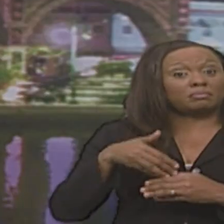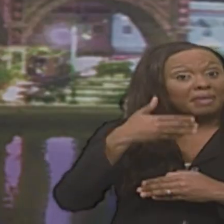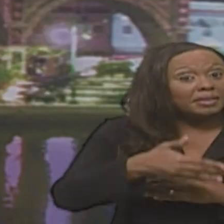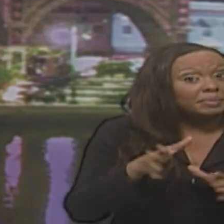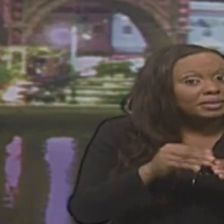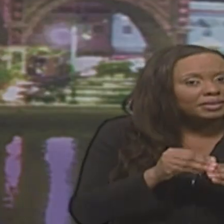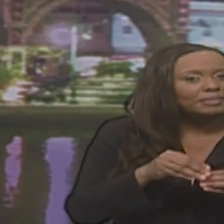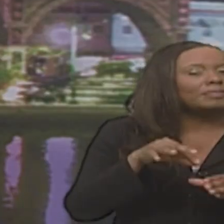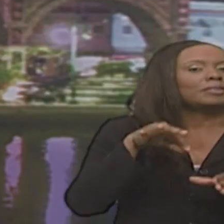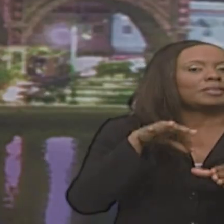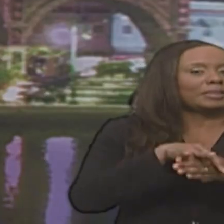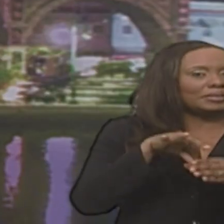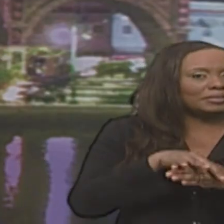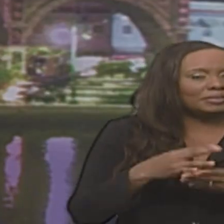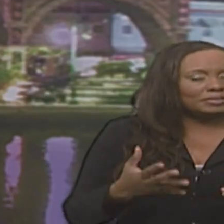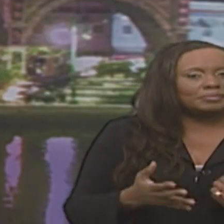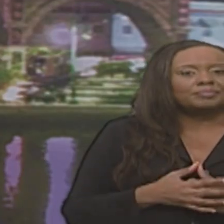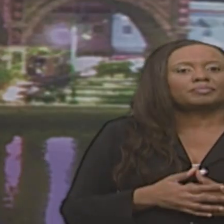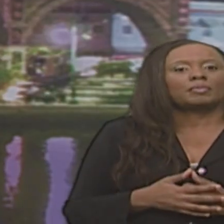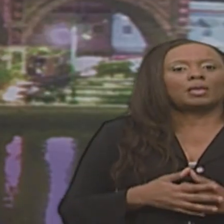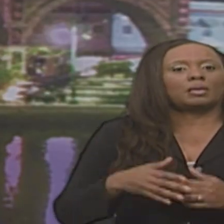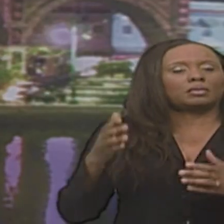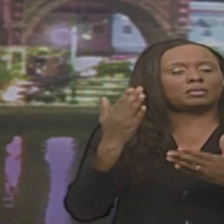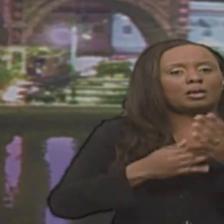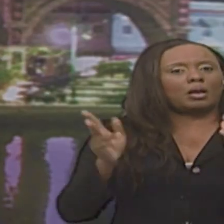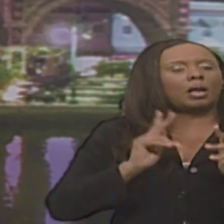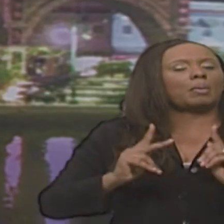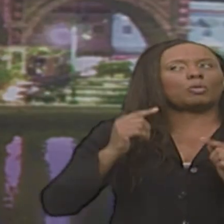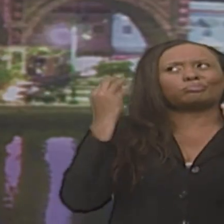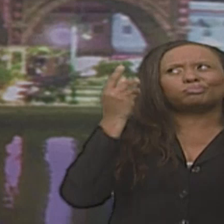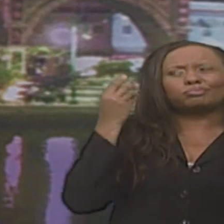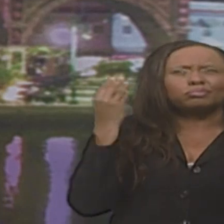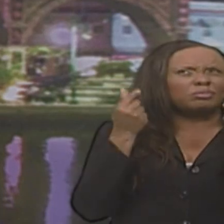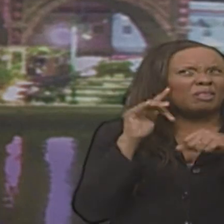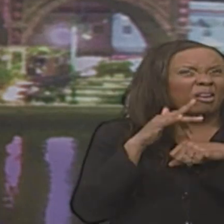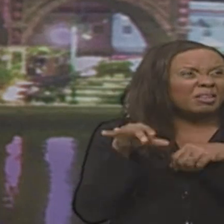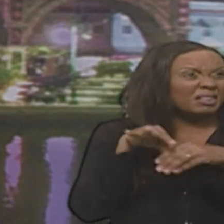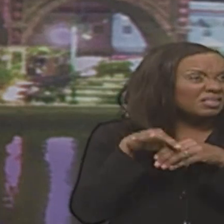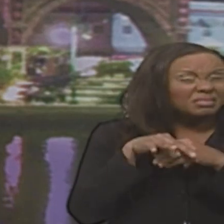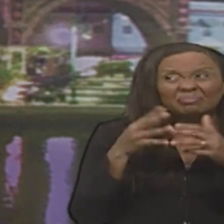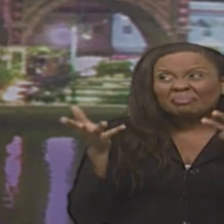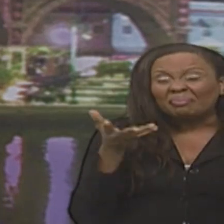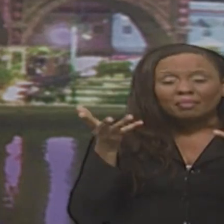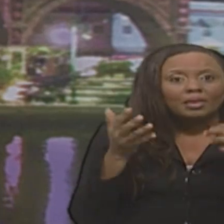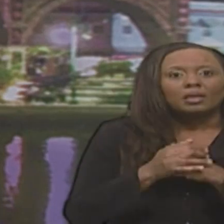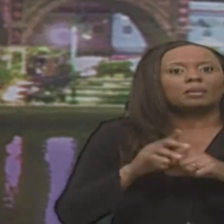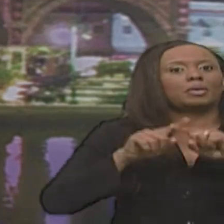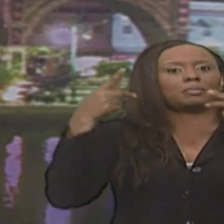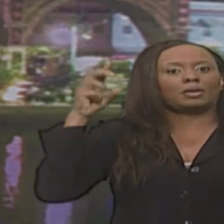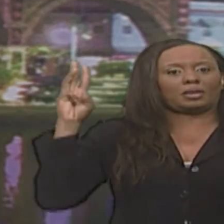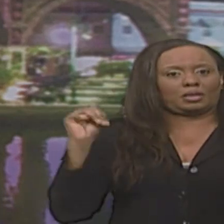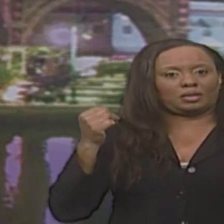after months of public speculation that an early election would have been called. The Prime Minister was speaking as he tabled the Boundaries